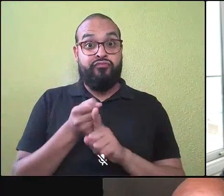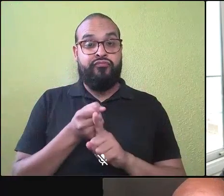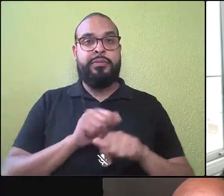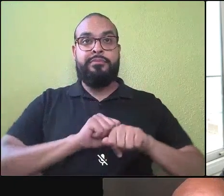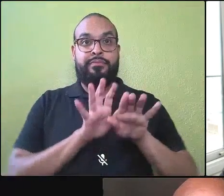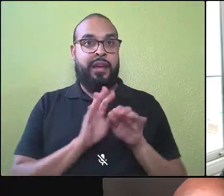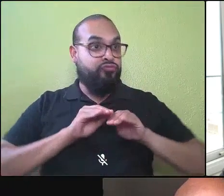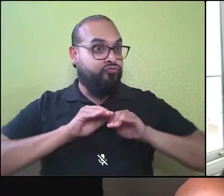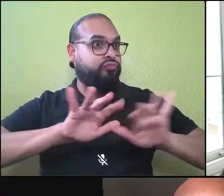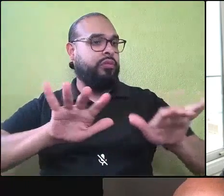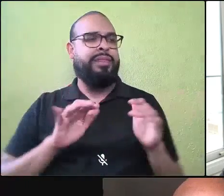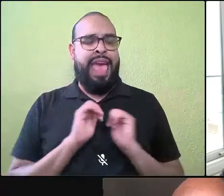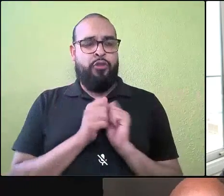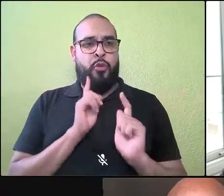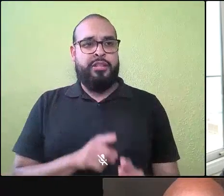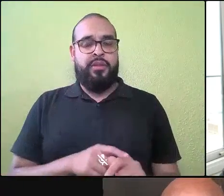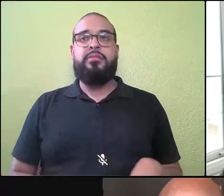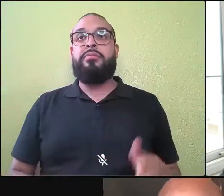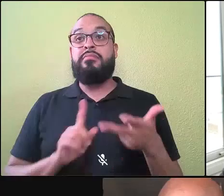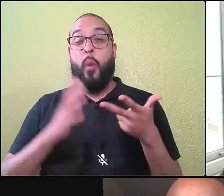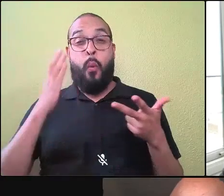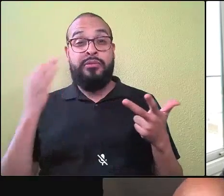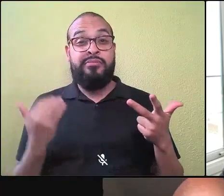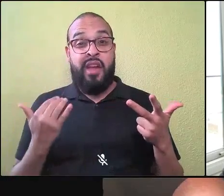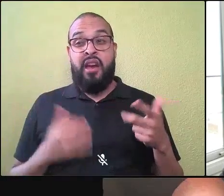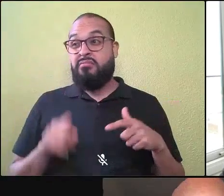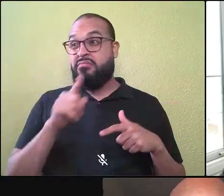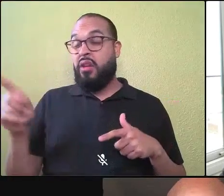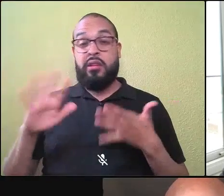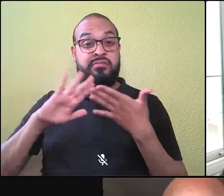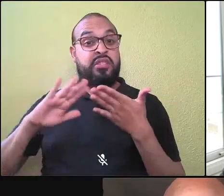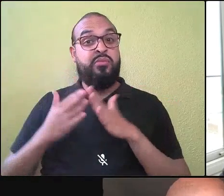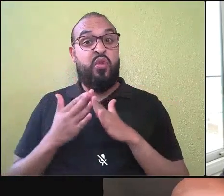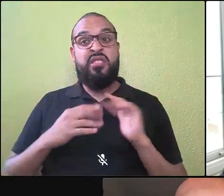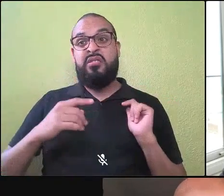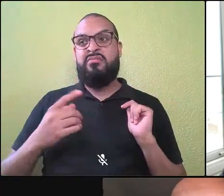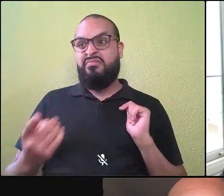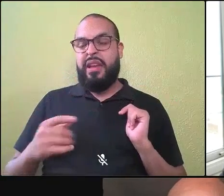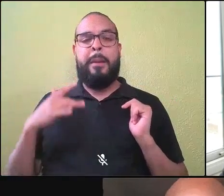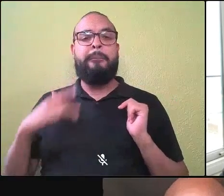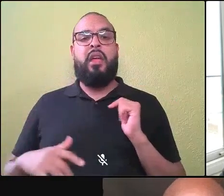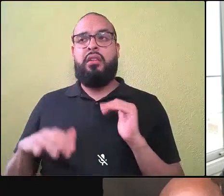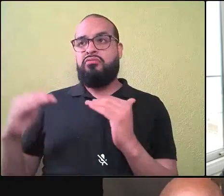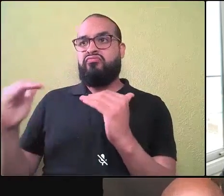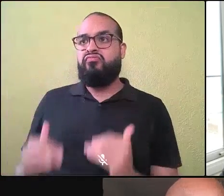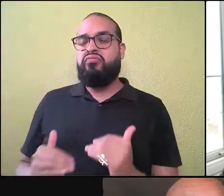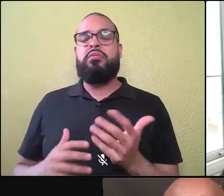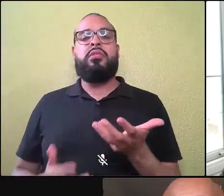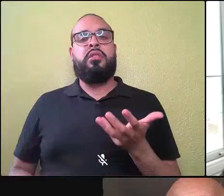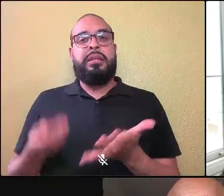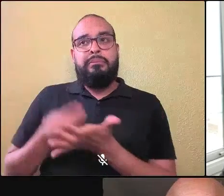and under-resourced communities in the wake of the pandemic, like who leads, entrepreneurs lead, government